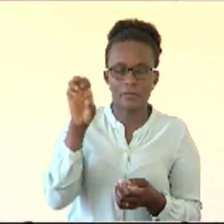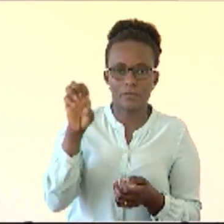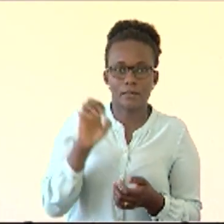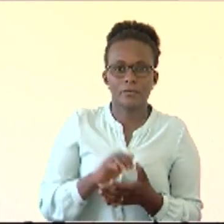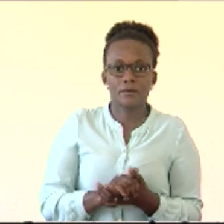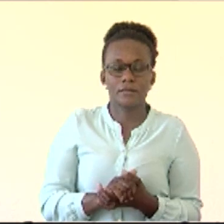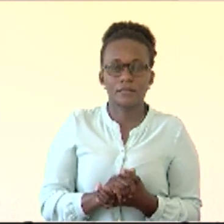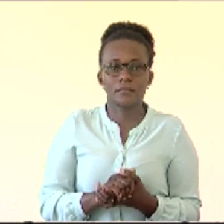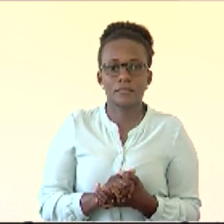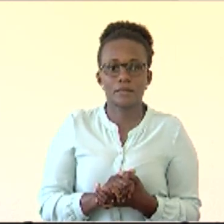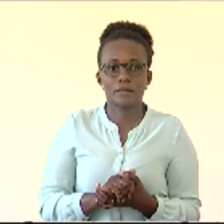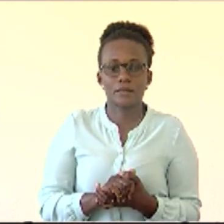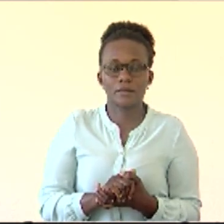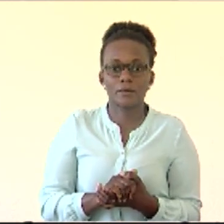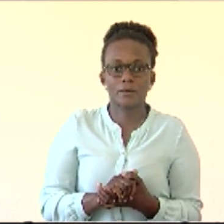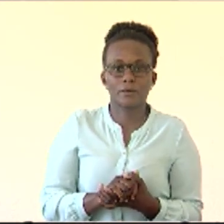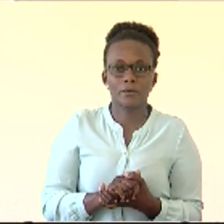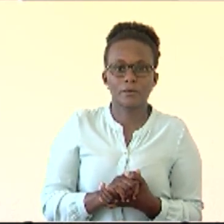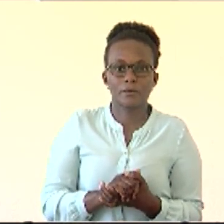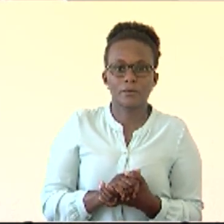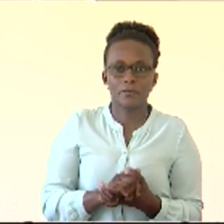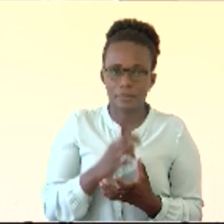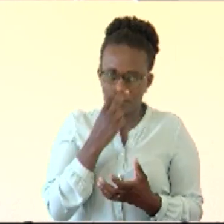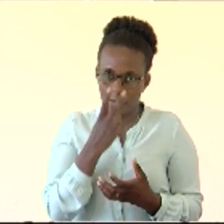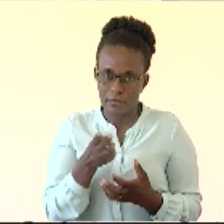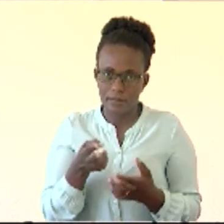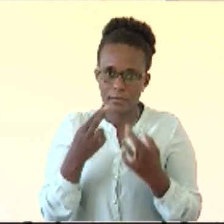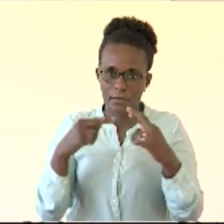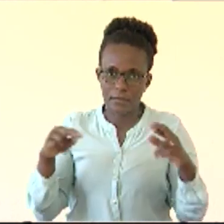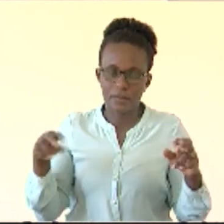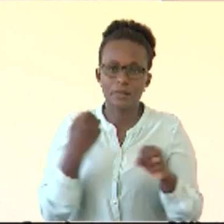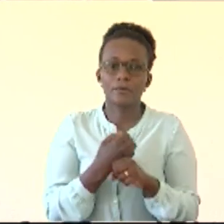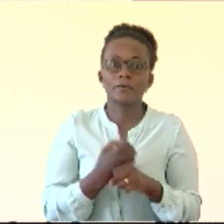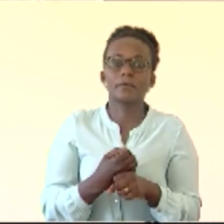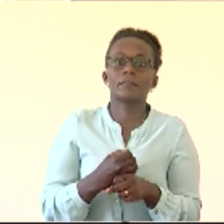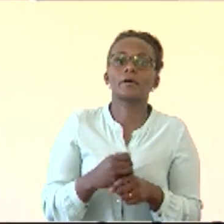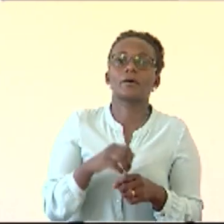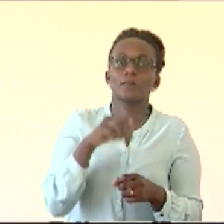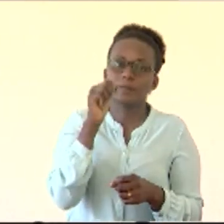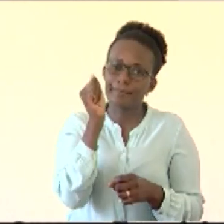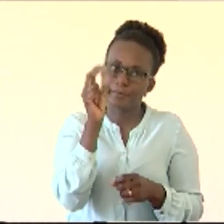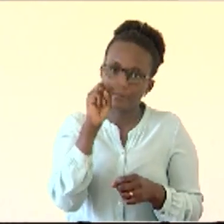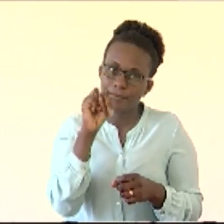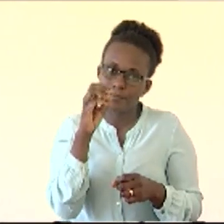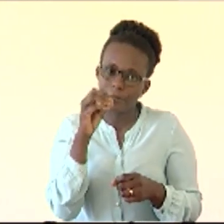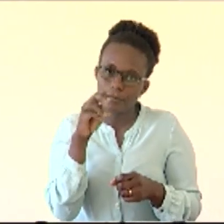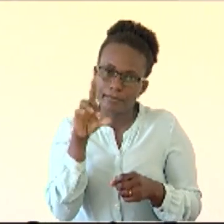anode? Anode, look here please. The anode is made up of tin,